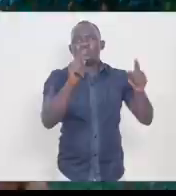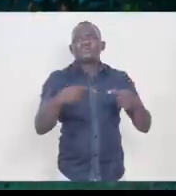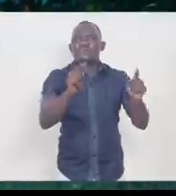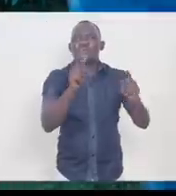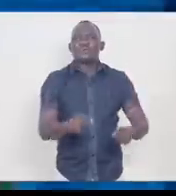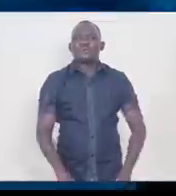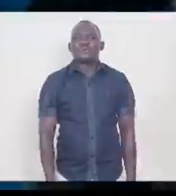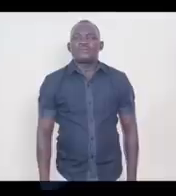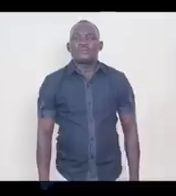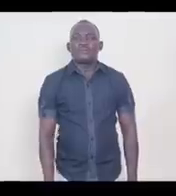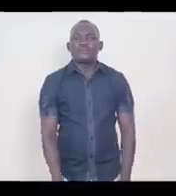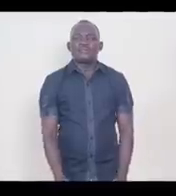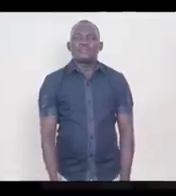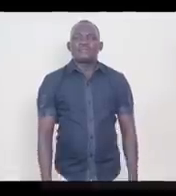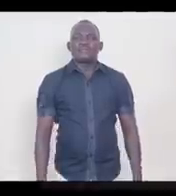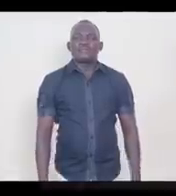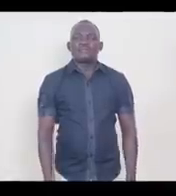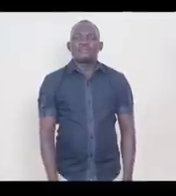Come.